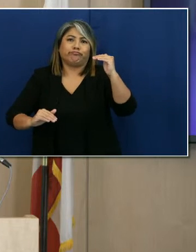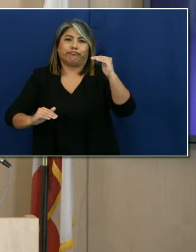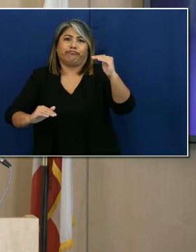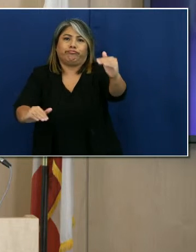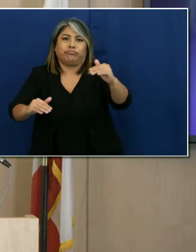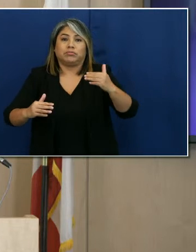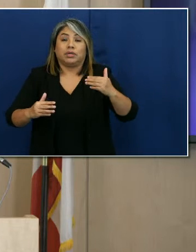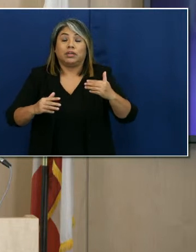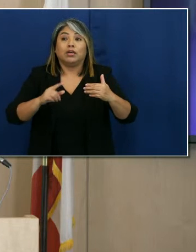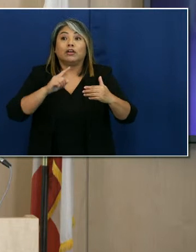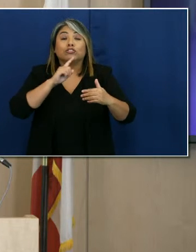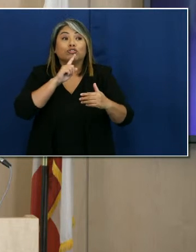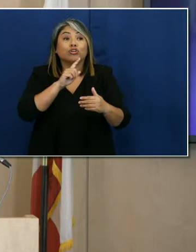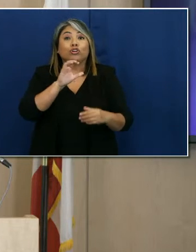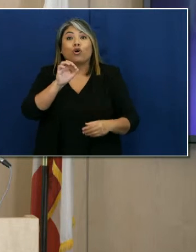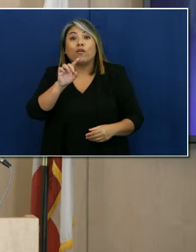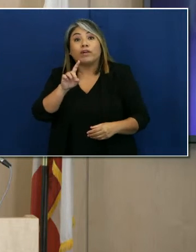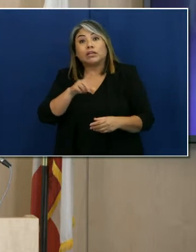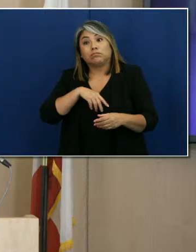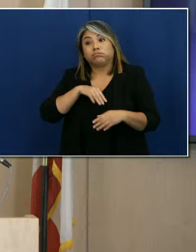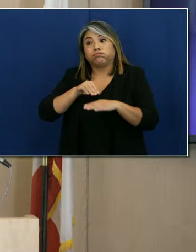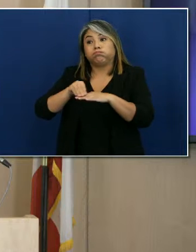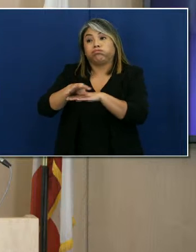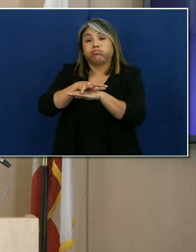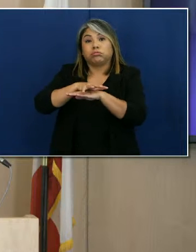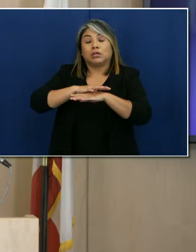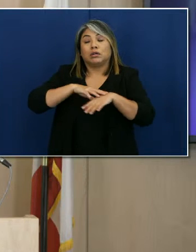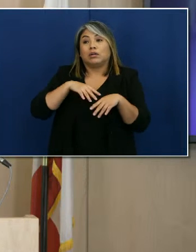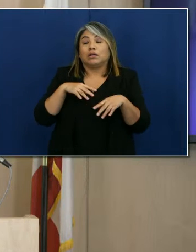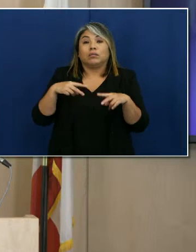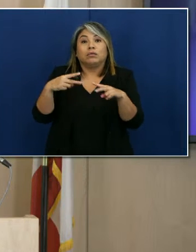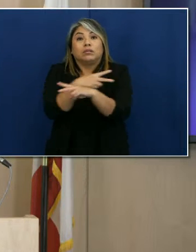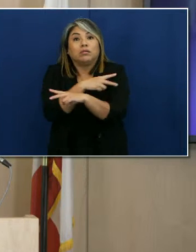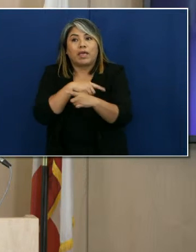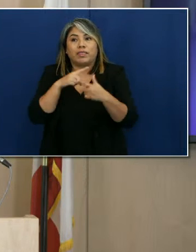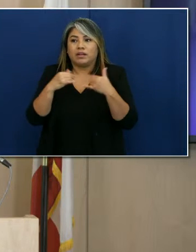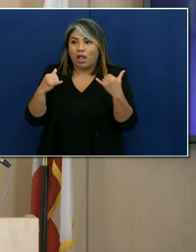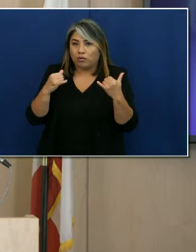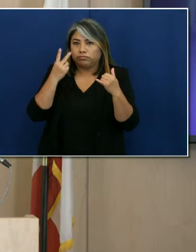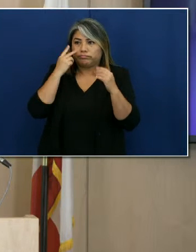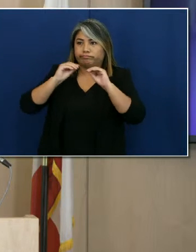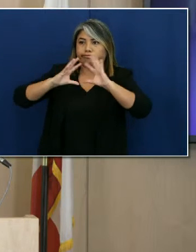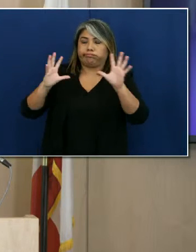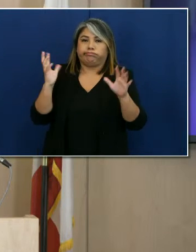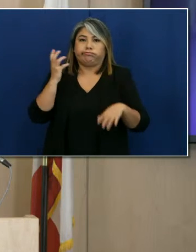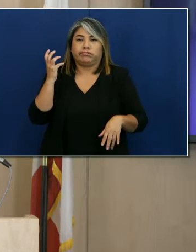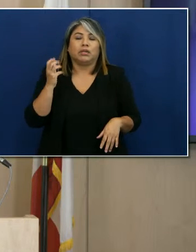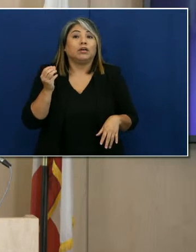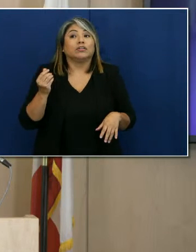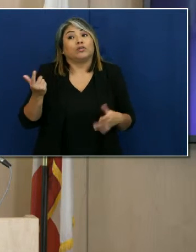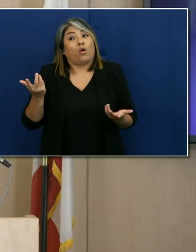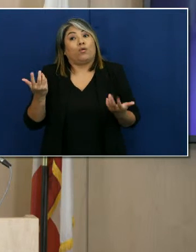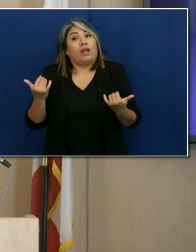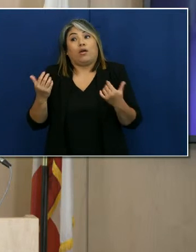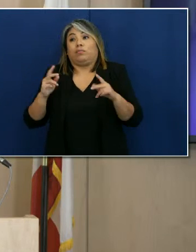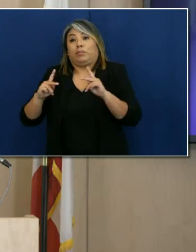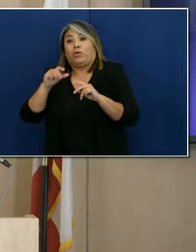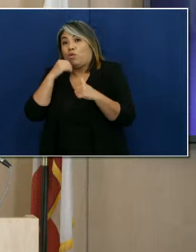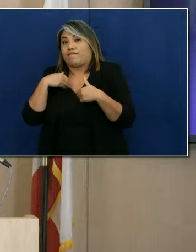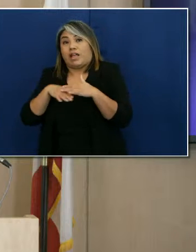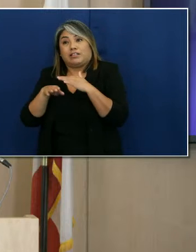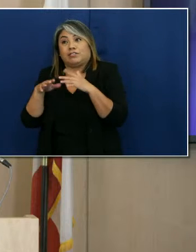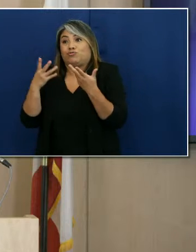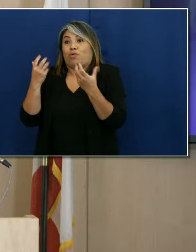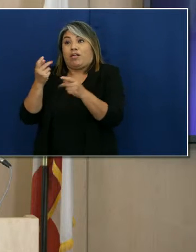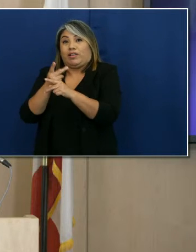certainly exacerbated them and it has highlighted them. And so what we're fighting against is generations of folks not having access to health care. What we're